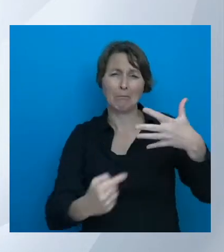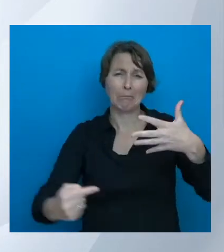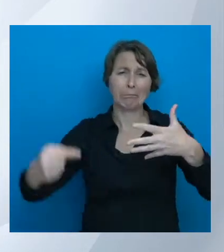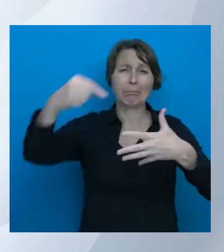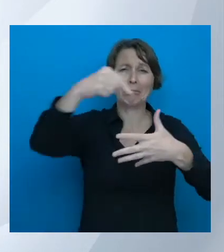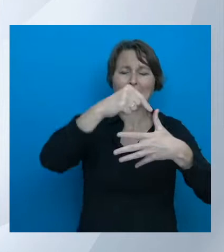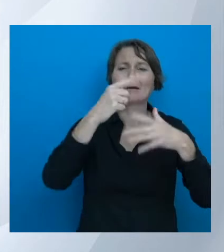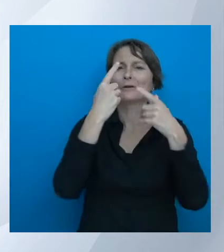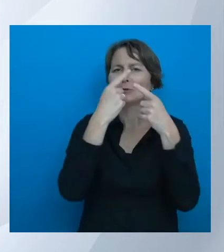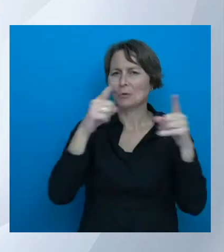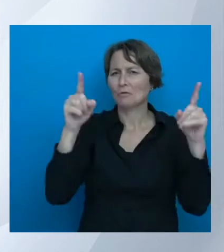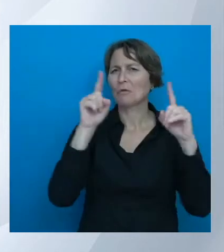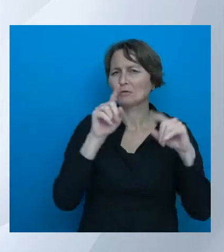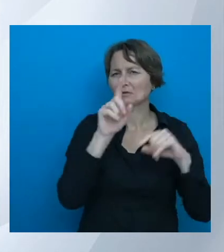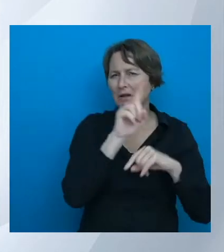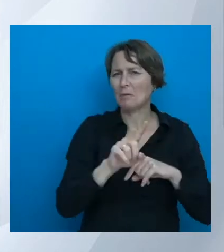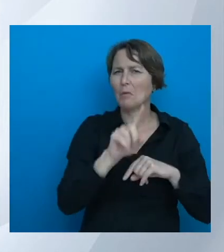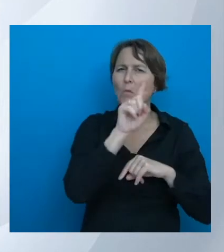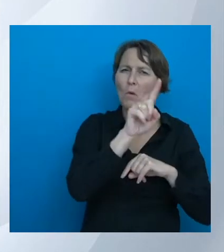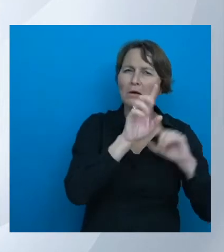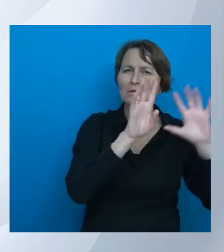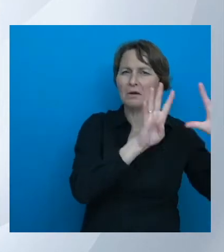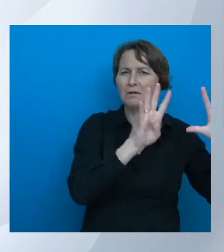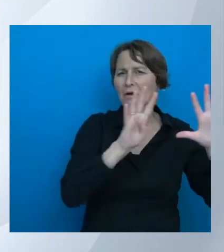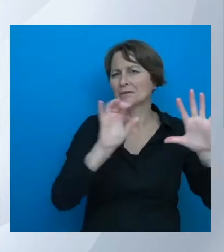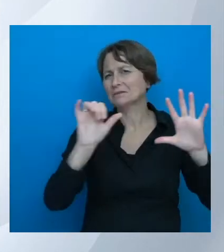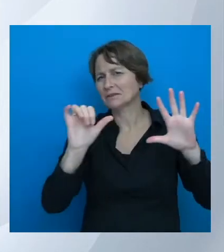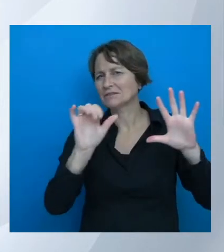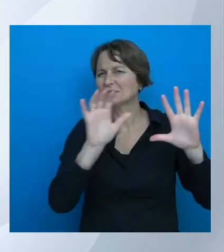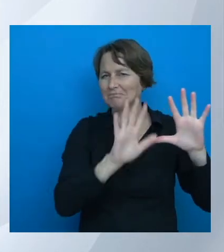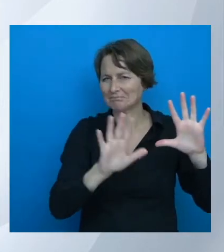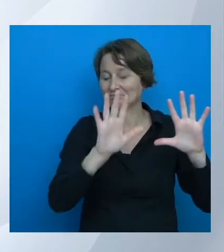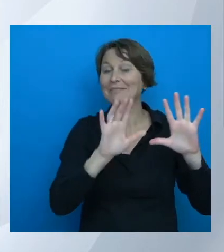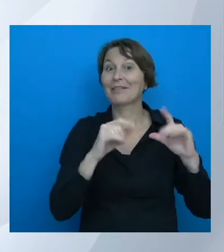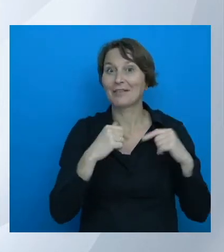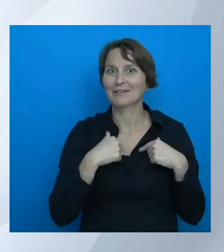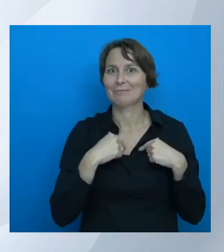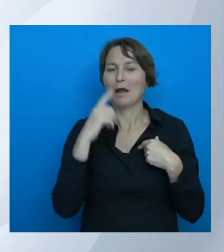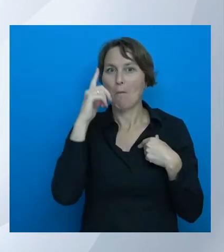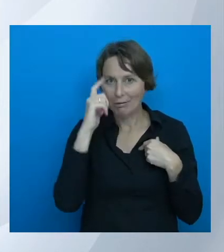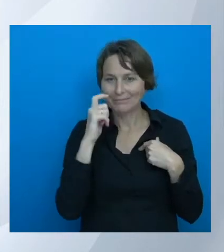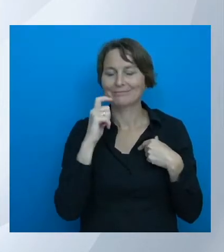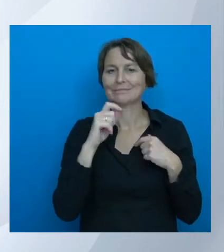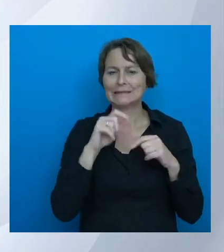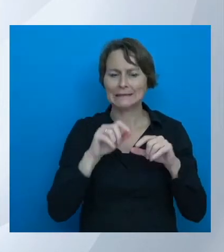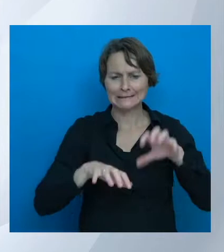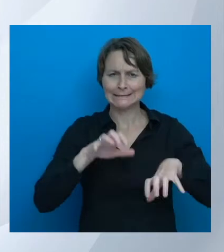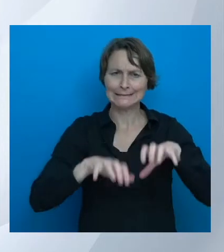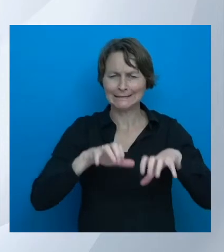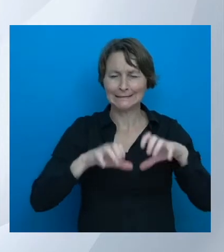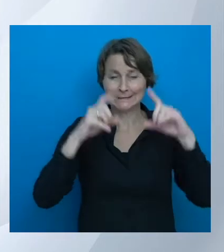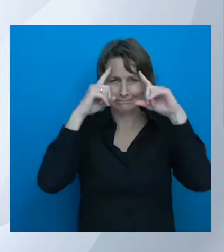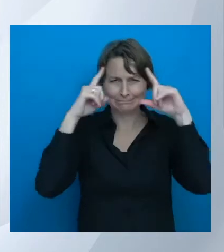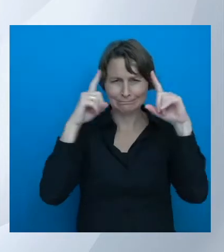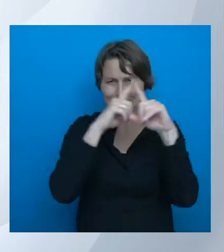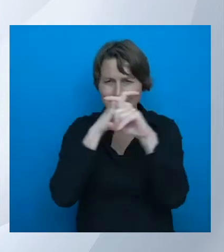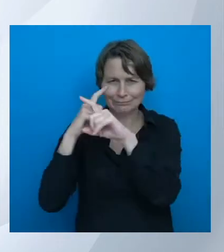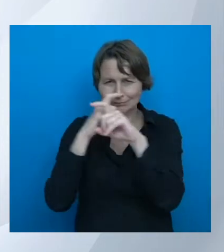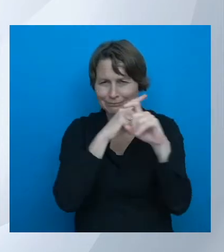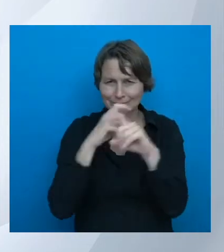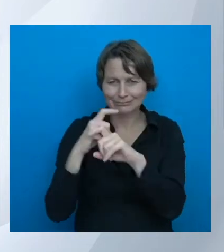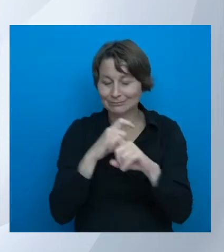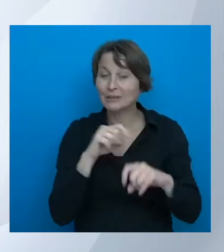started. Yeah, now you're mostly, also trying to spread knowledge and make, let other